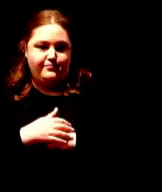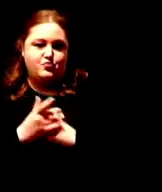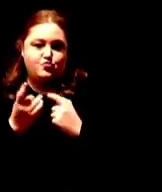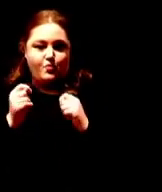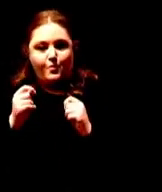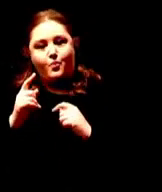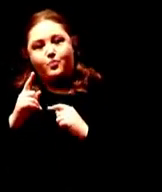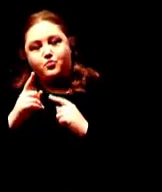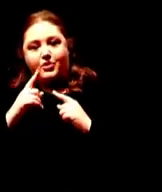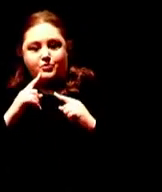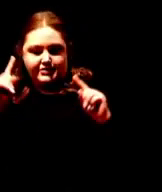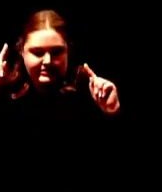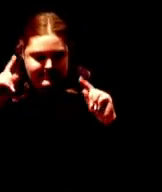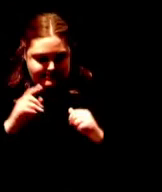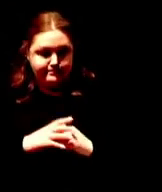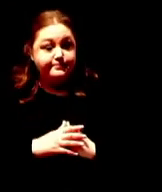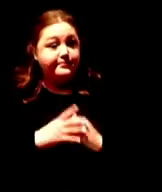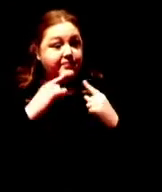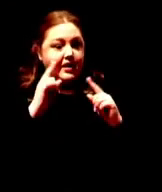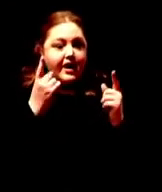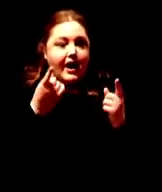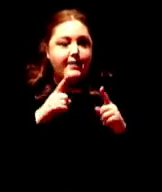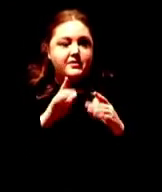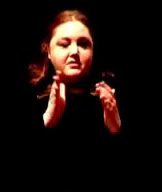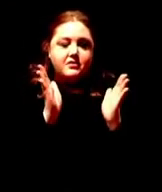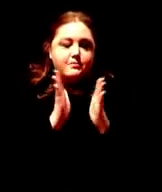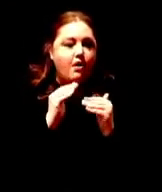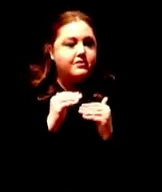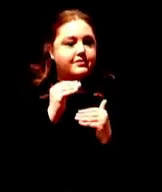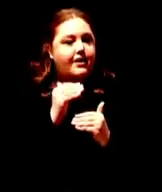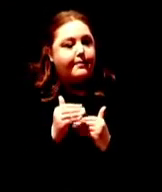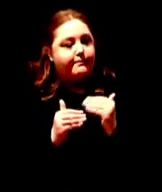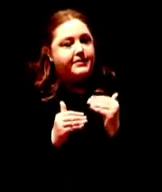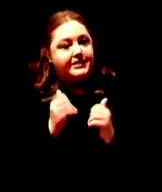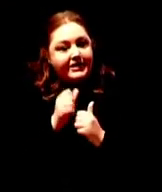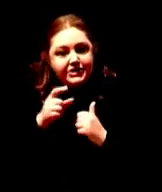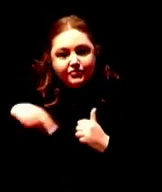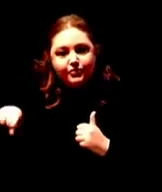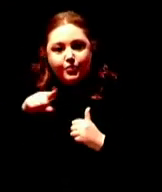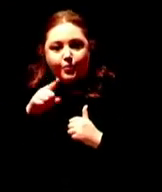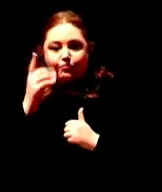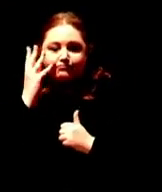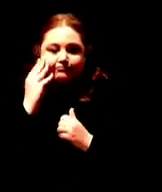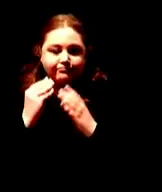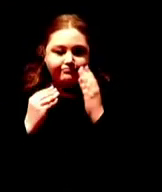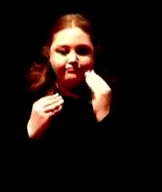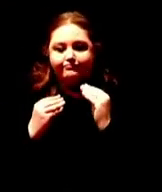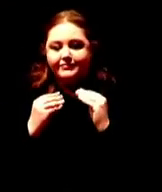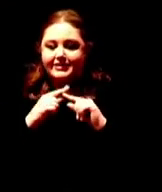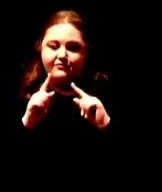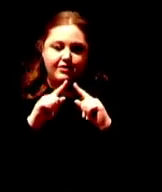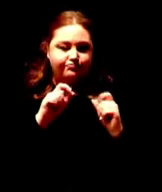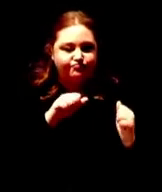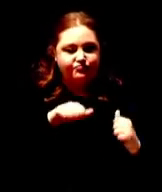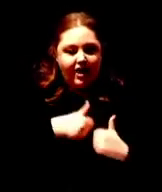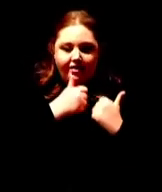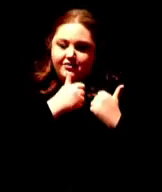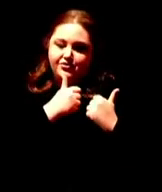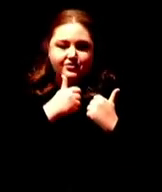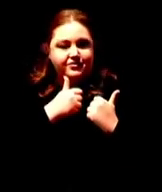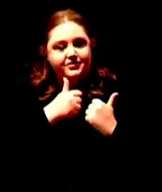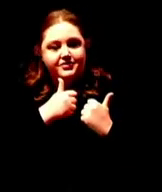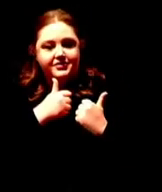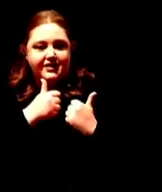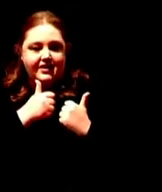succeed." Success happens in small steps, and each one of you will experience different obstacles that will help you